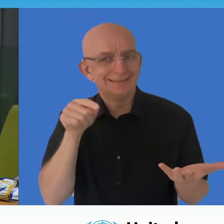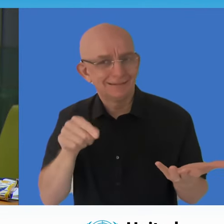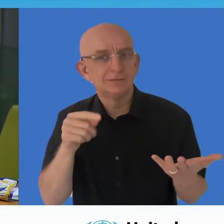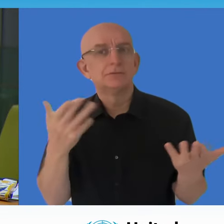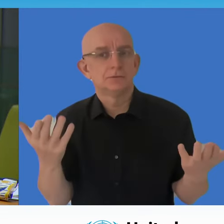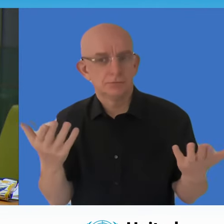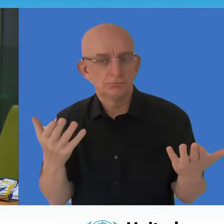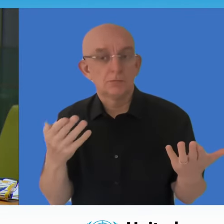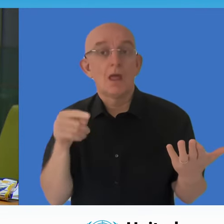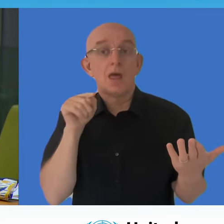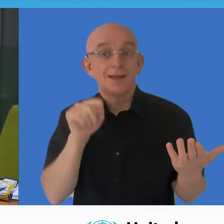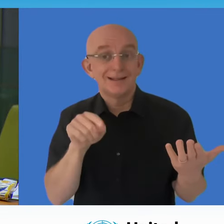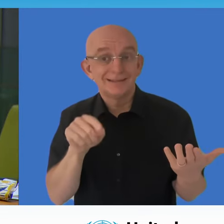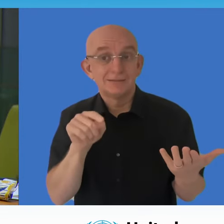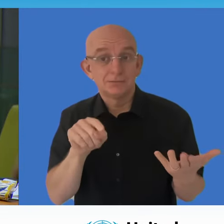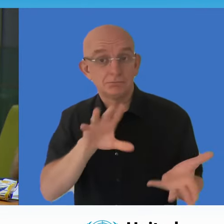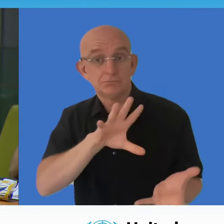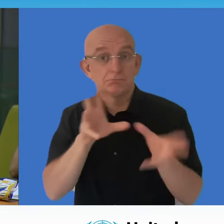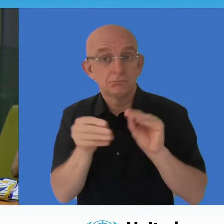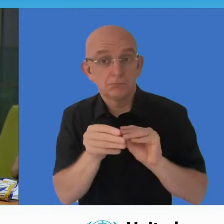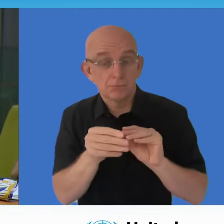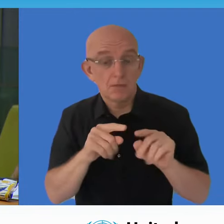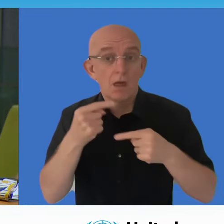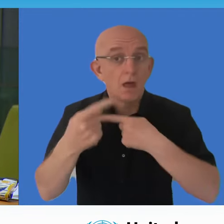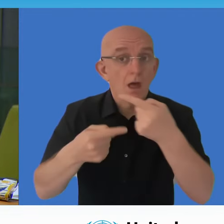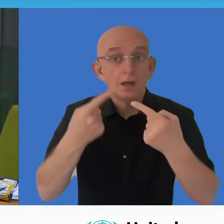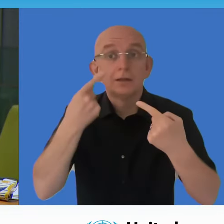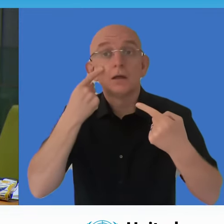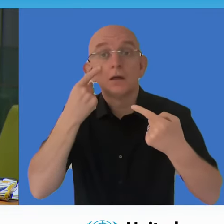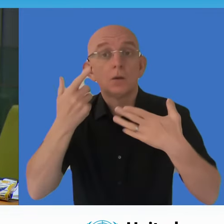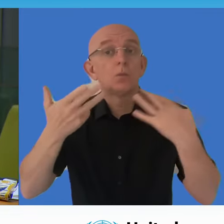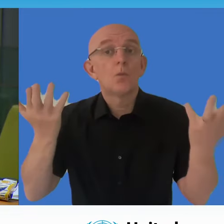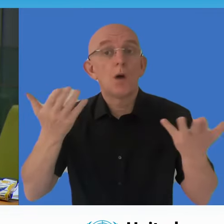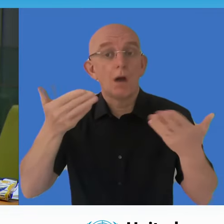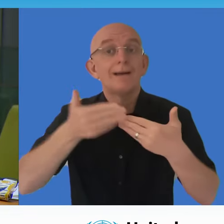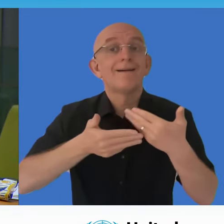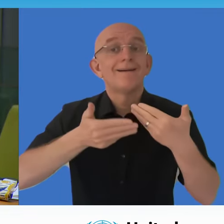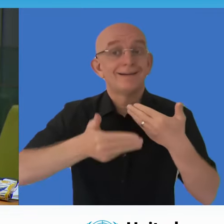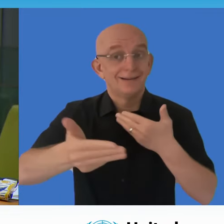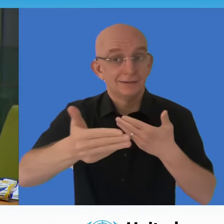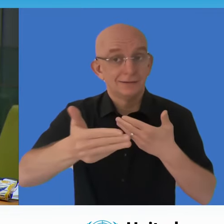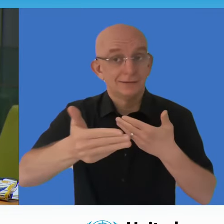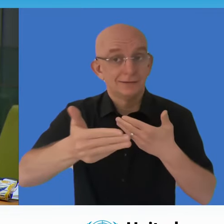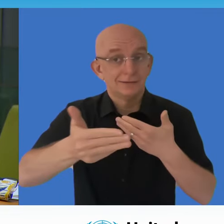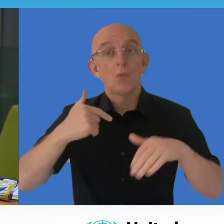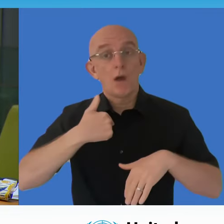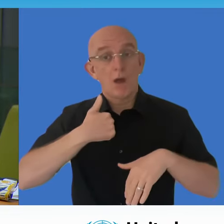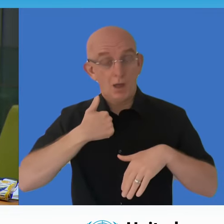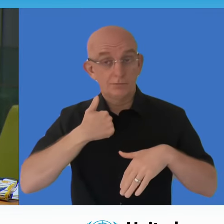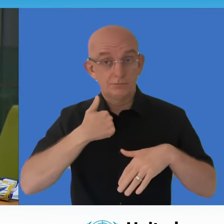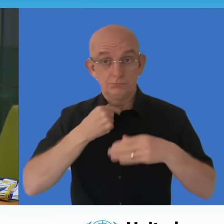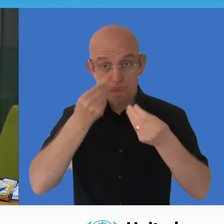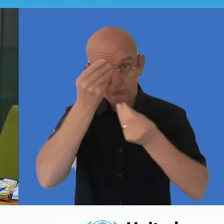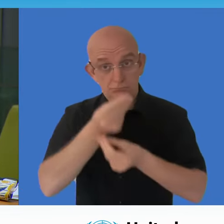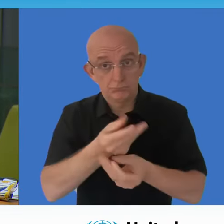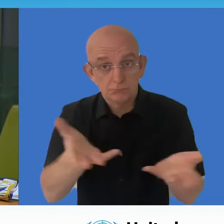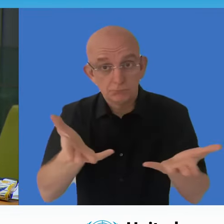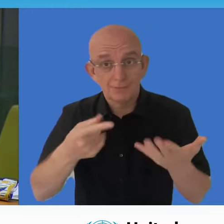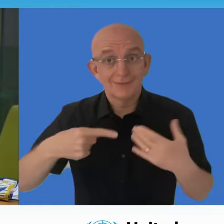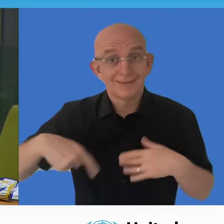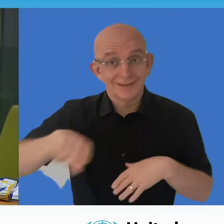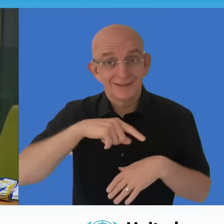and to continue what happens during these days, I will say that on our side, for ones that have a responsibility